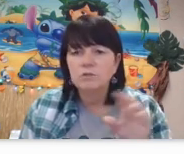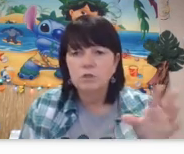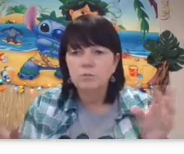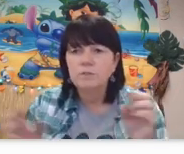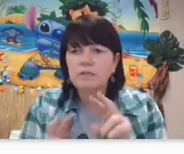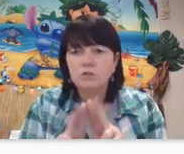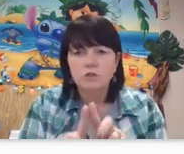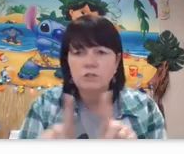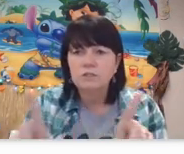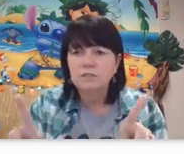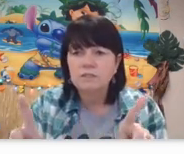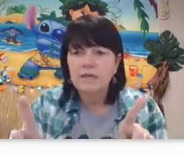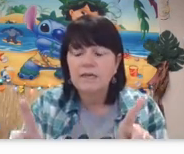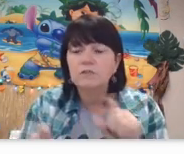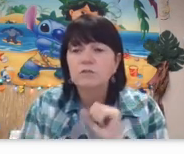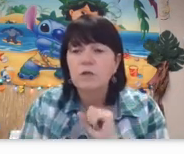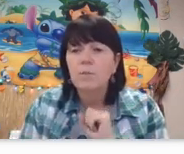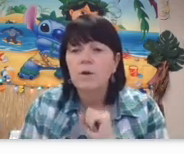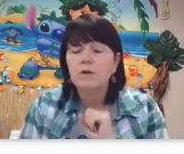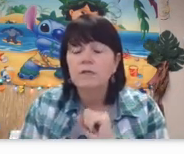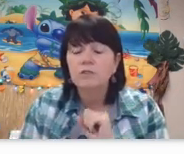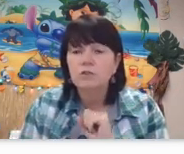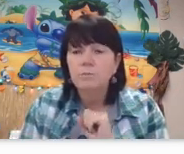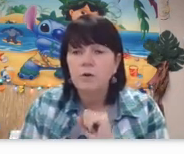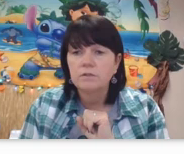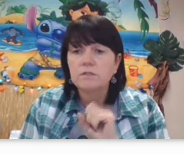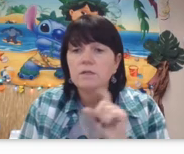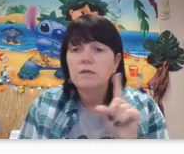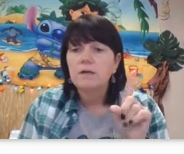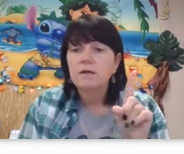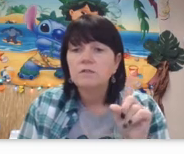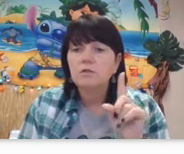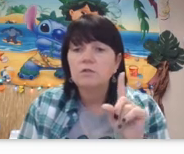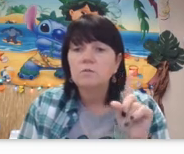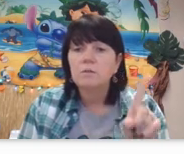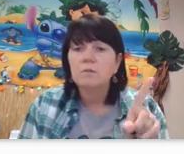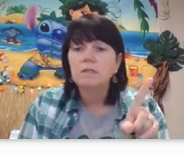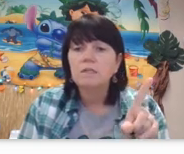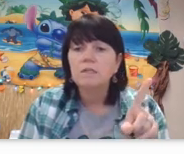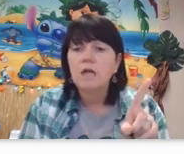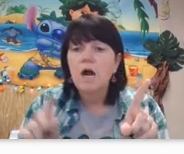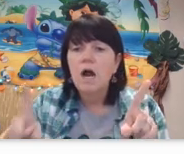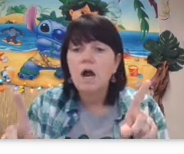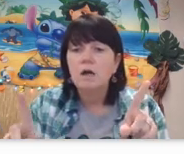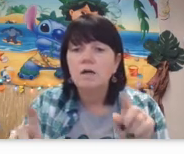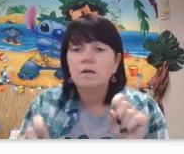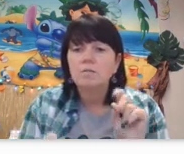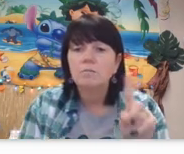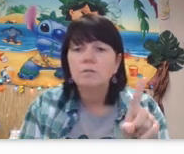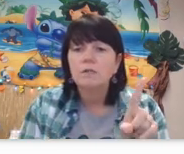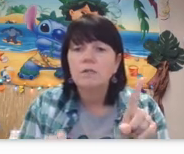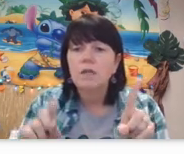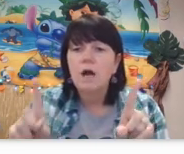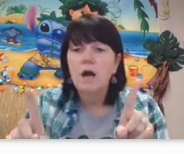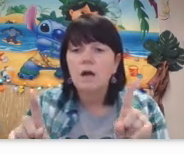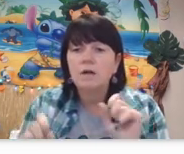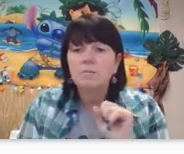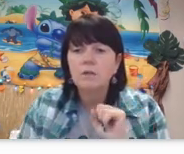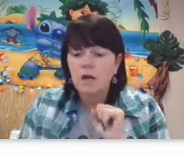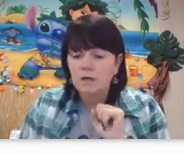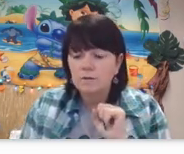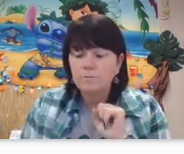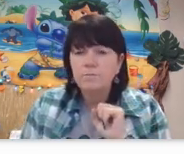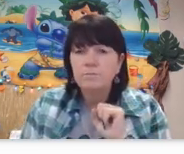Okay, so you're just taking it apart in two parts. So this would be bull, ock, bull,